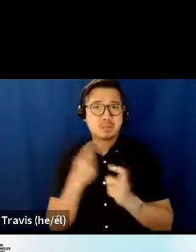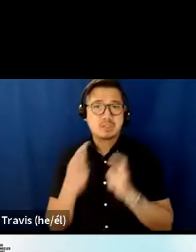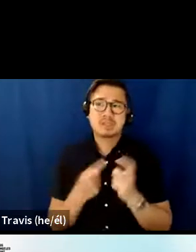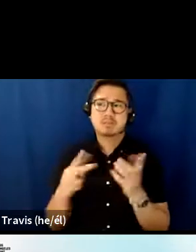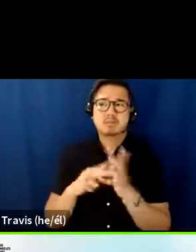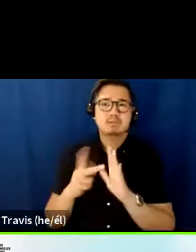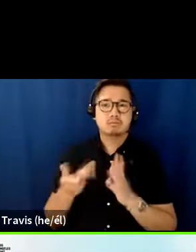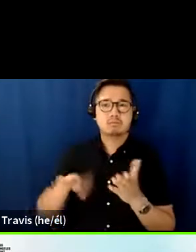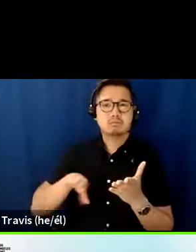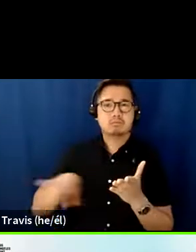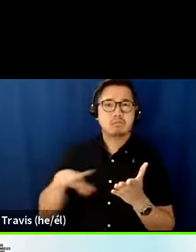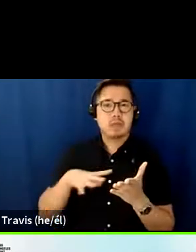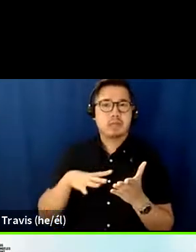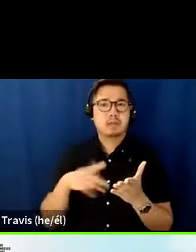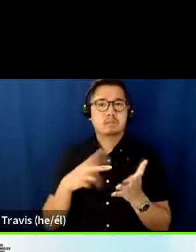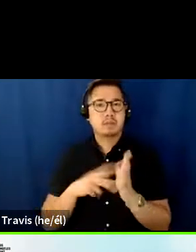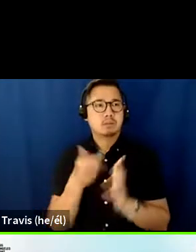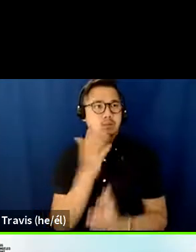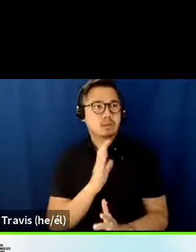Absolutely.